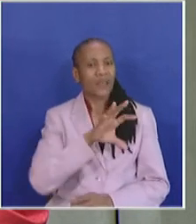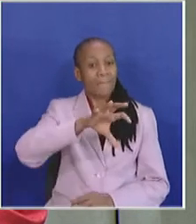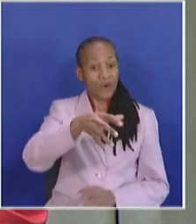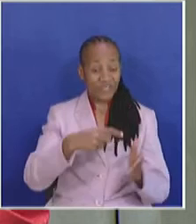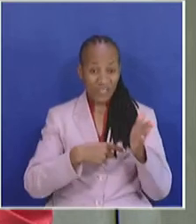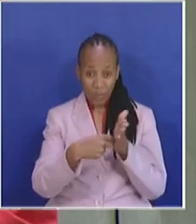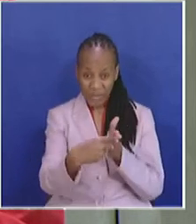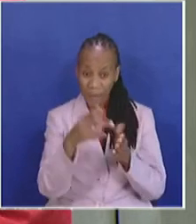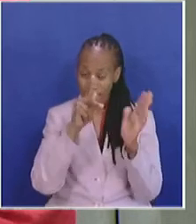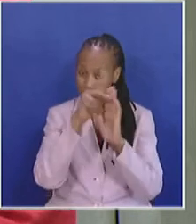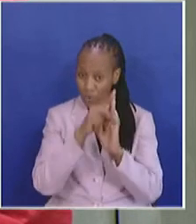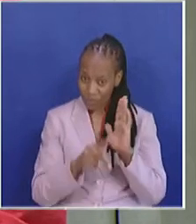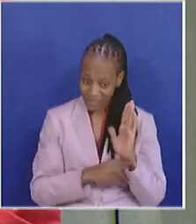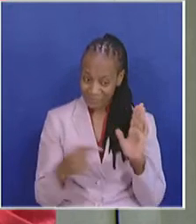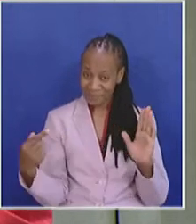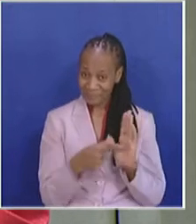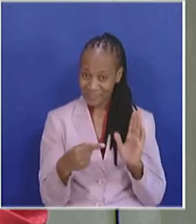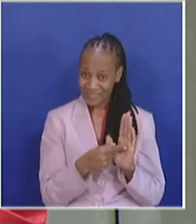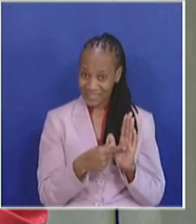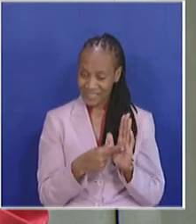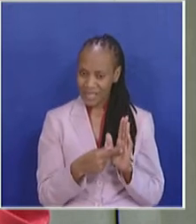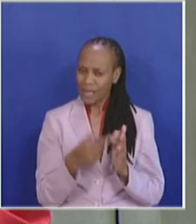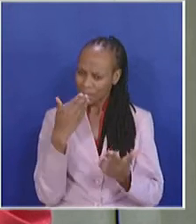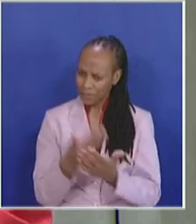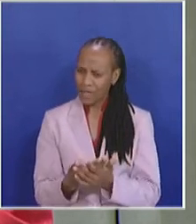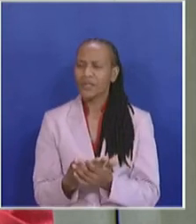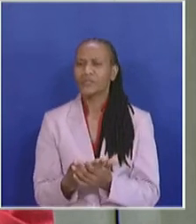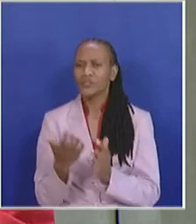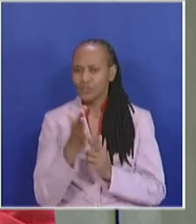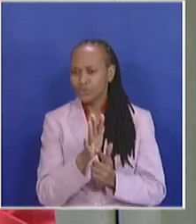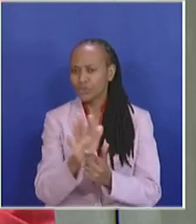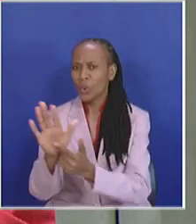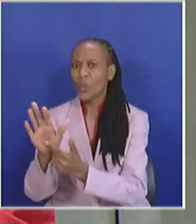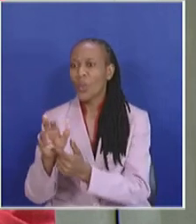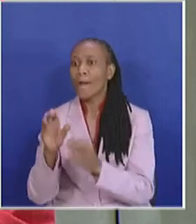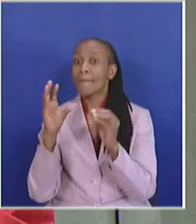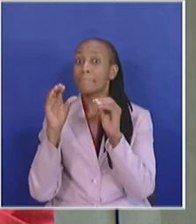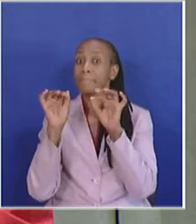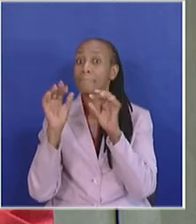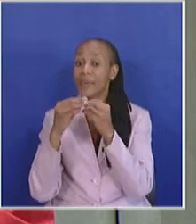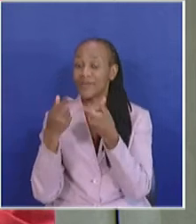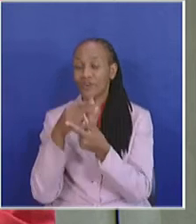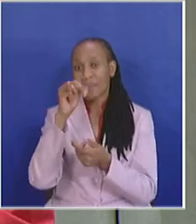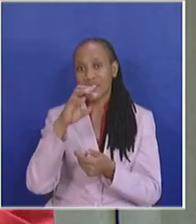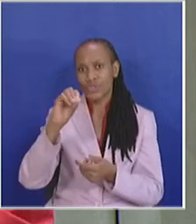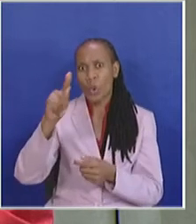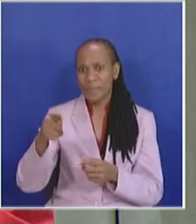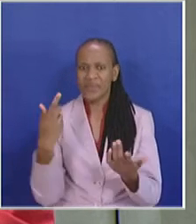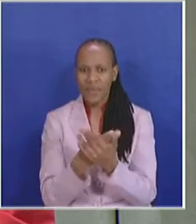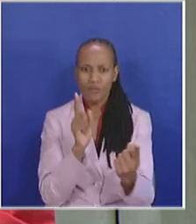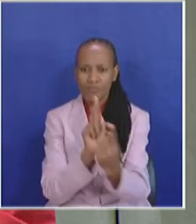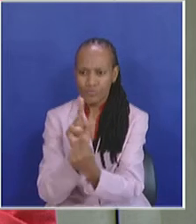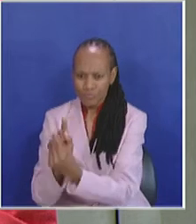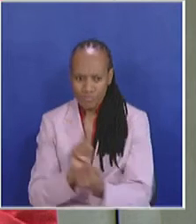Week program is a mechanism that provides the delegates of this Honorable House an opportunity to interact with